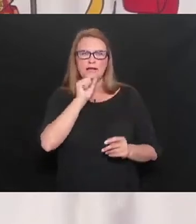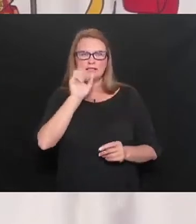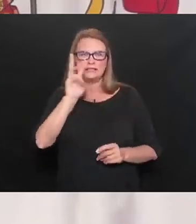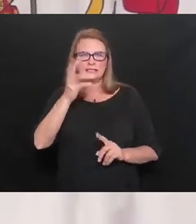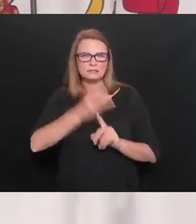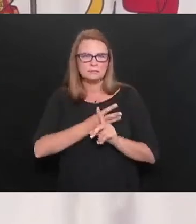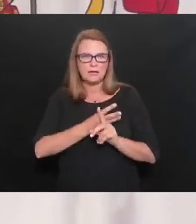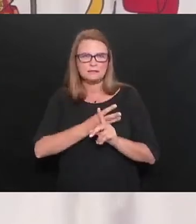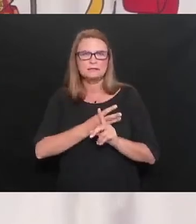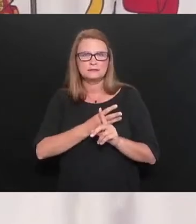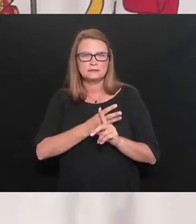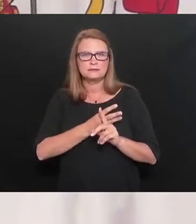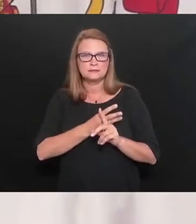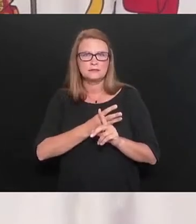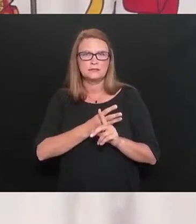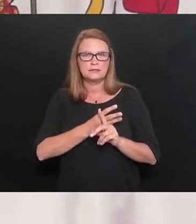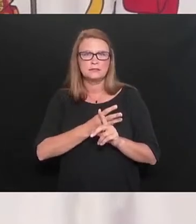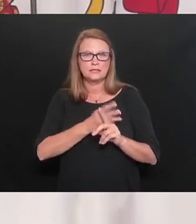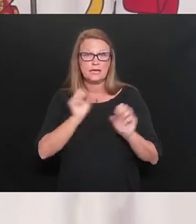eligible.